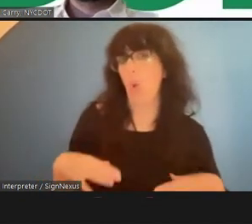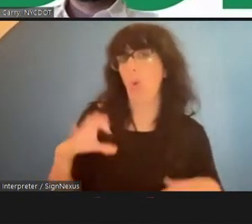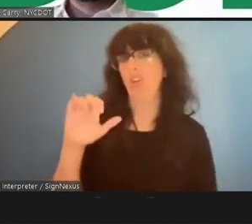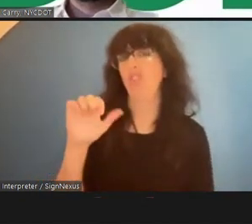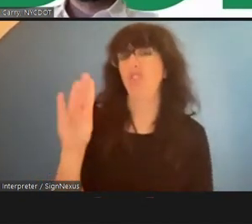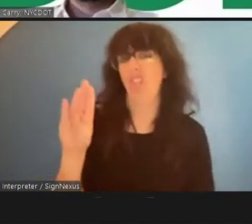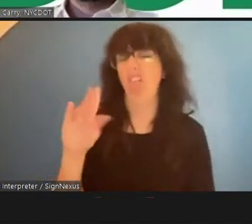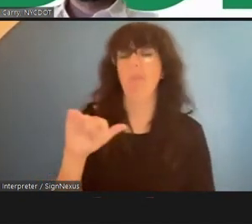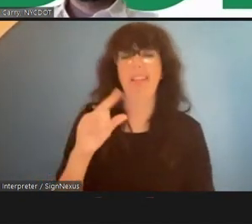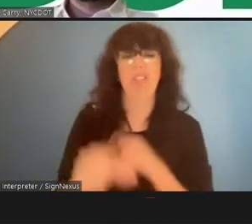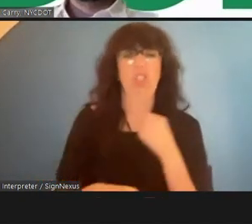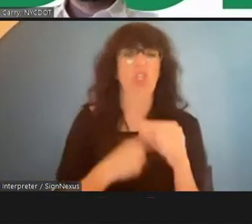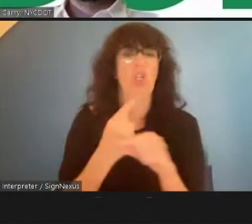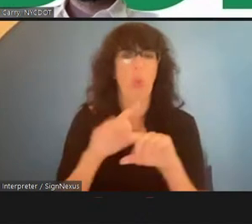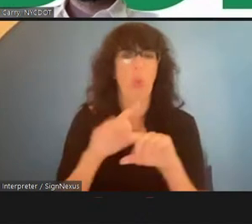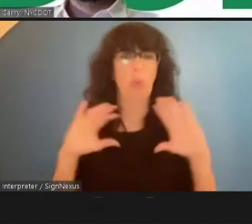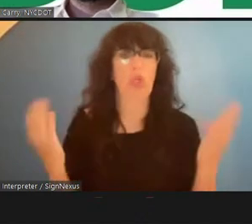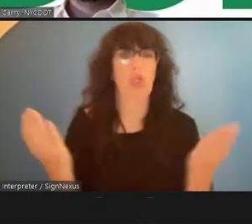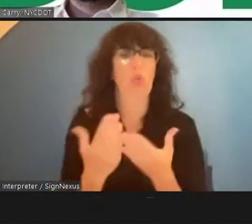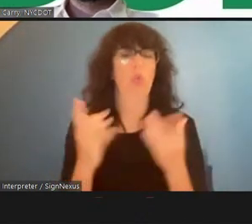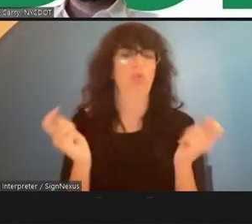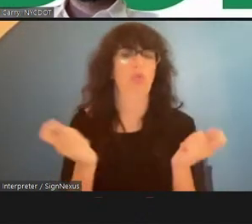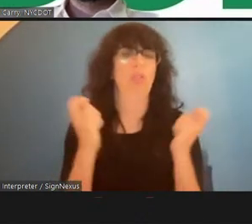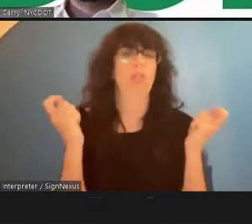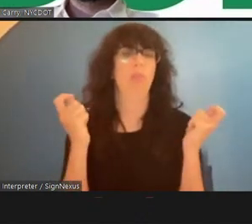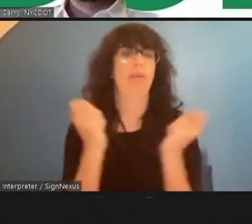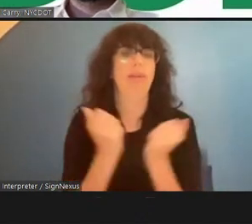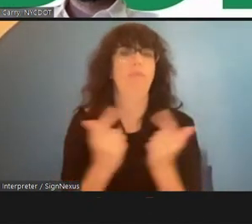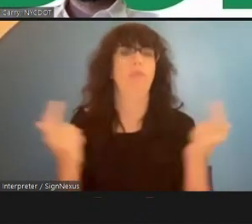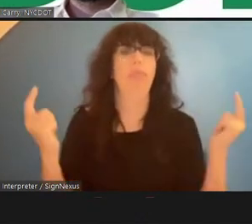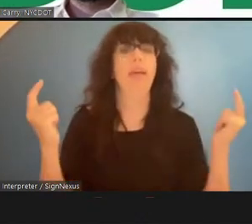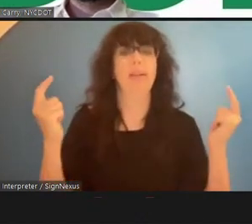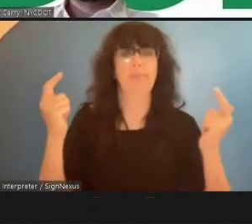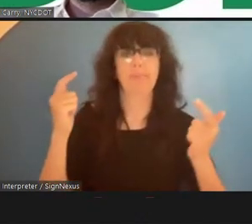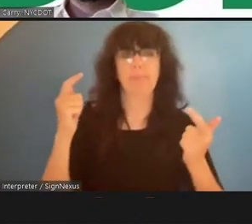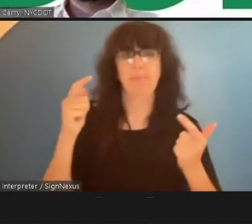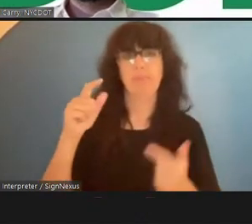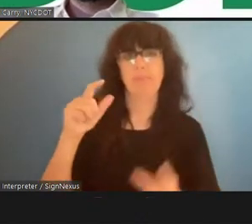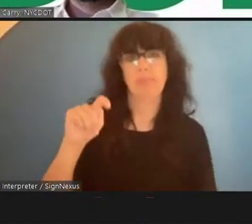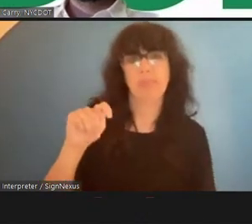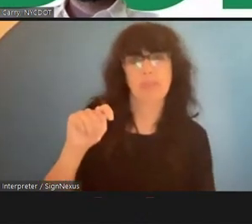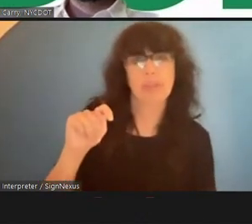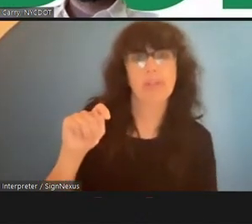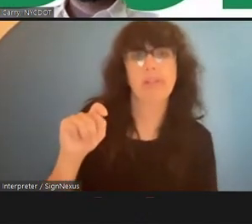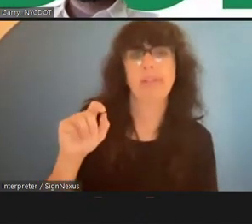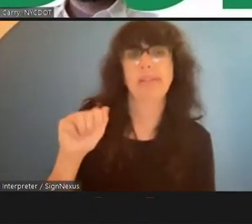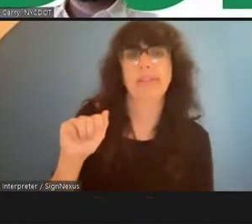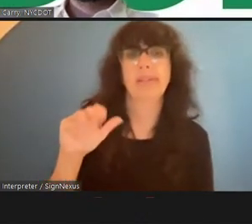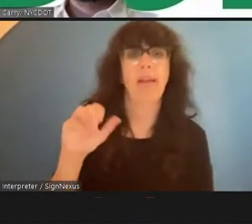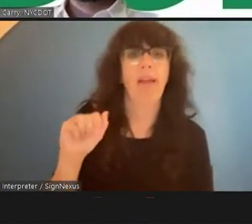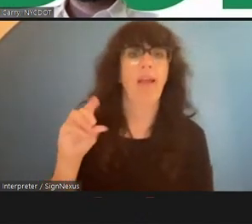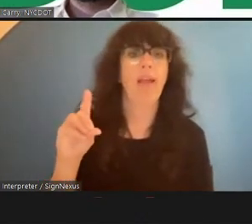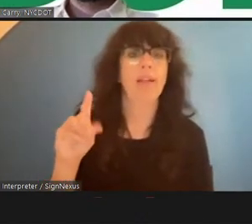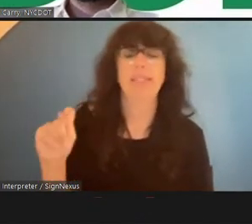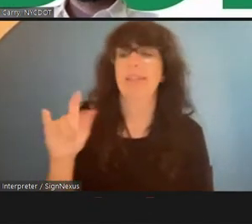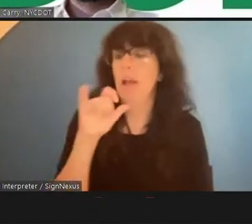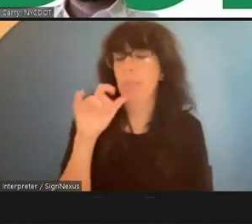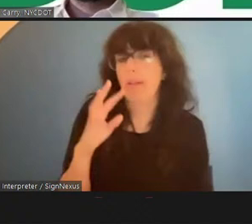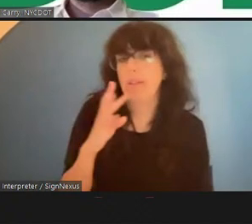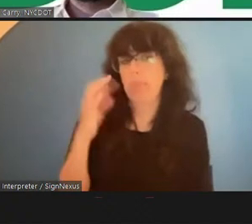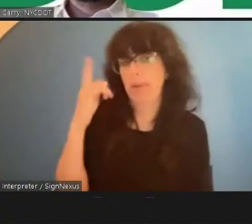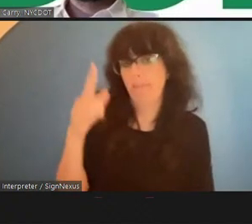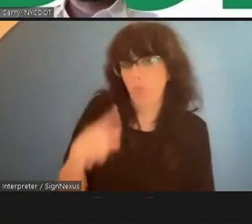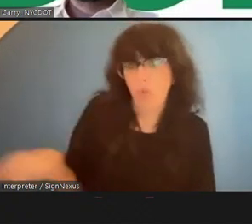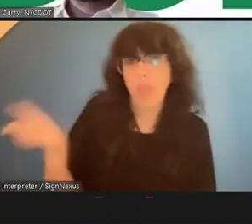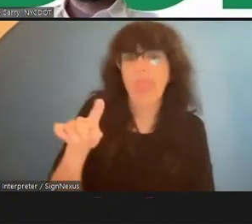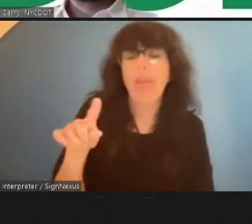community in celebration of all things ducati though i'm not speaking on any of their behalves many have shared